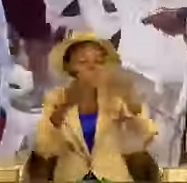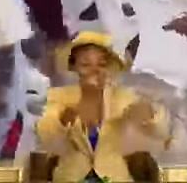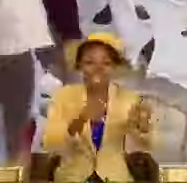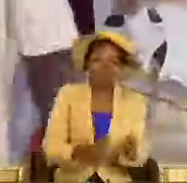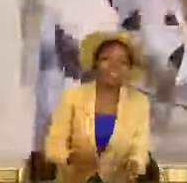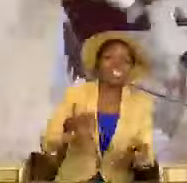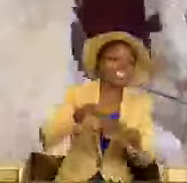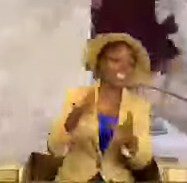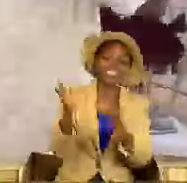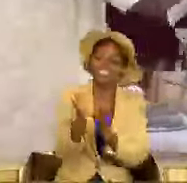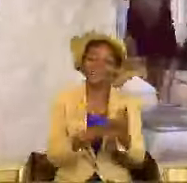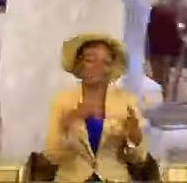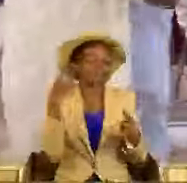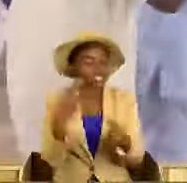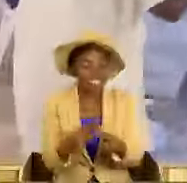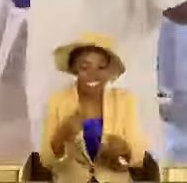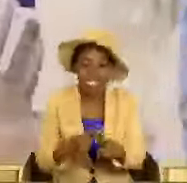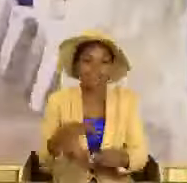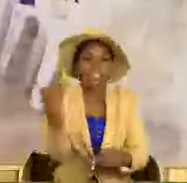grave